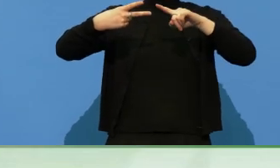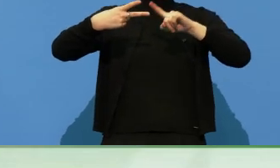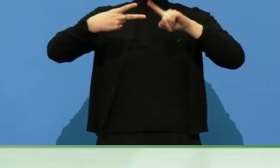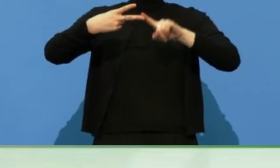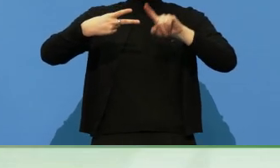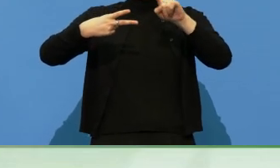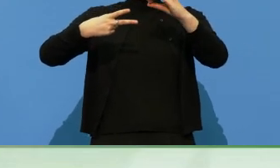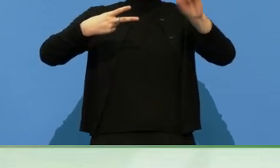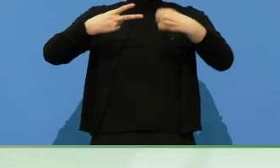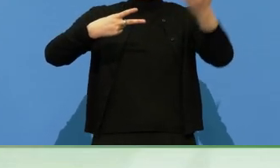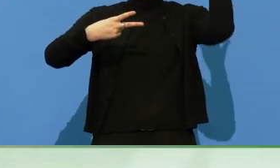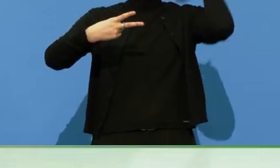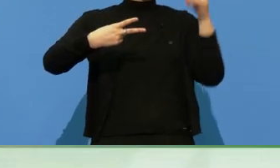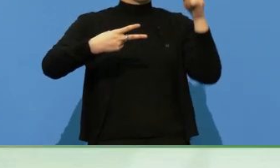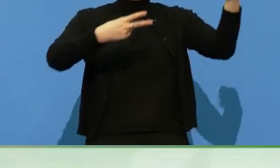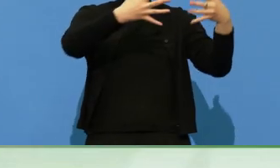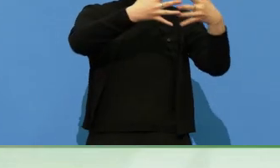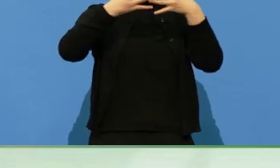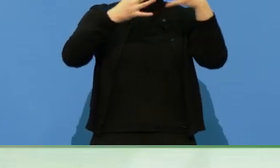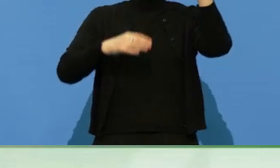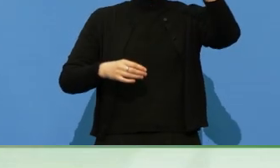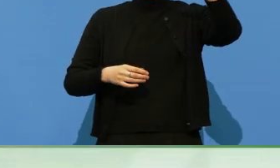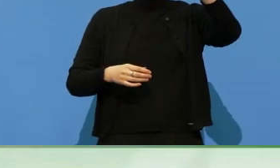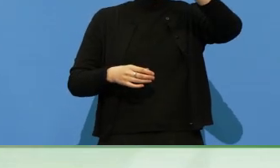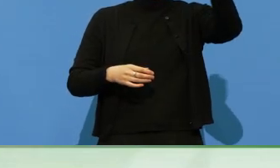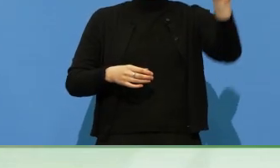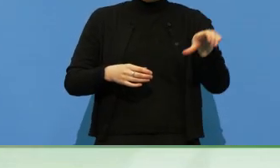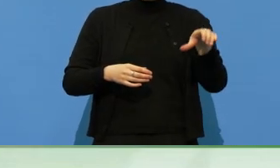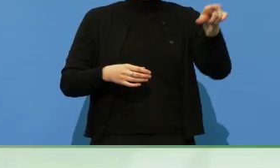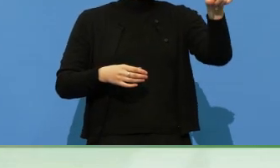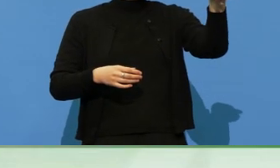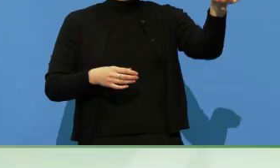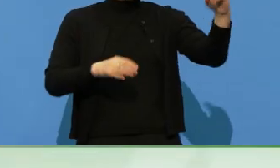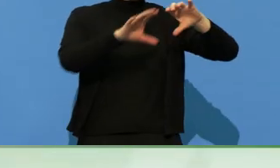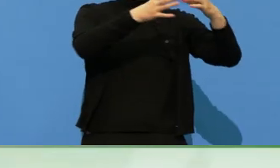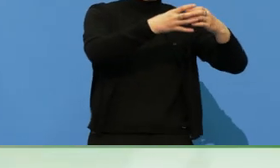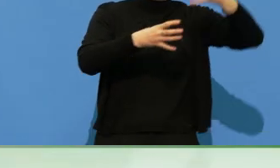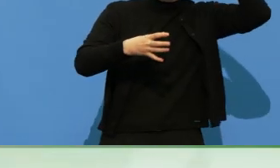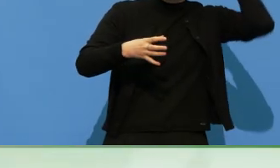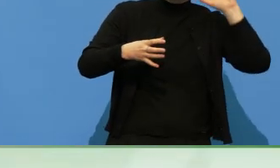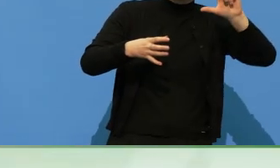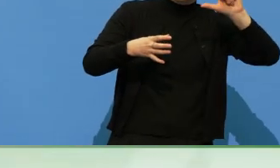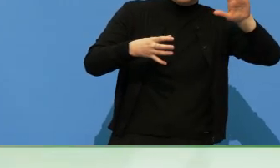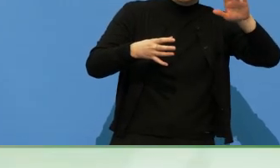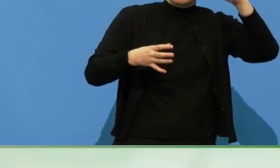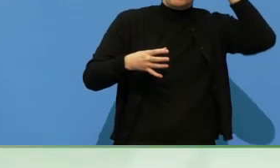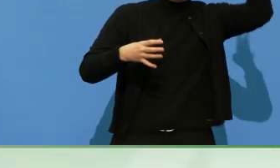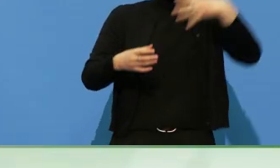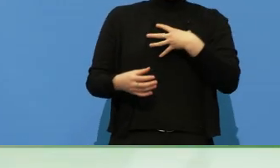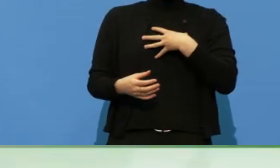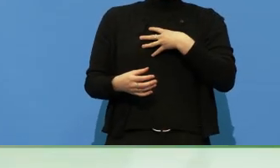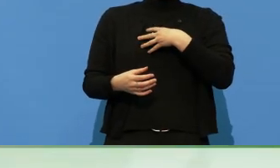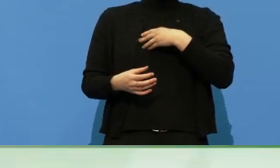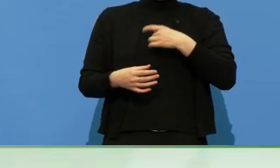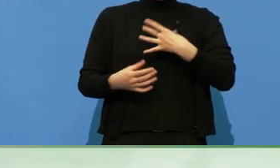improve and promote the white cane, this tool, very simple, that did access to mobility for